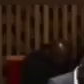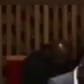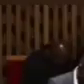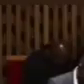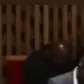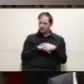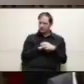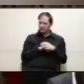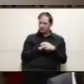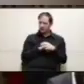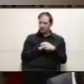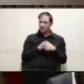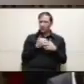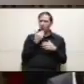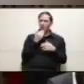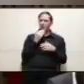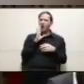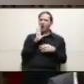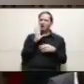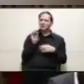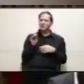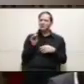So who asked the question?